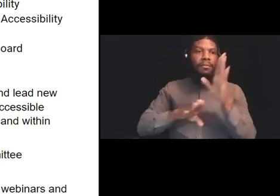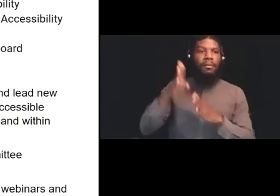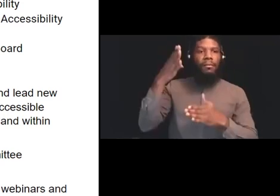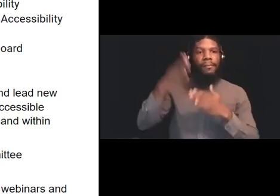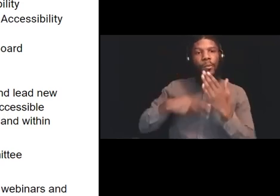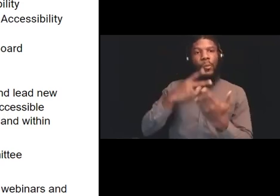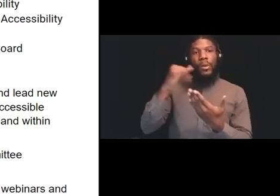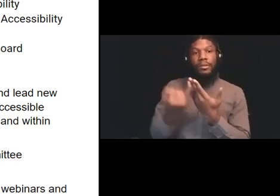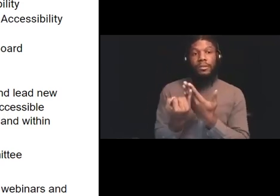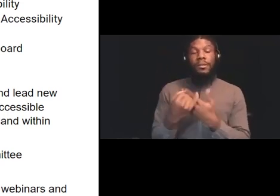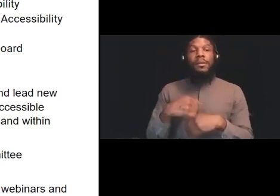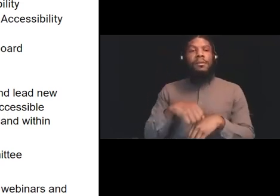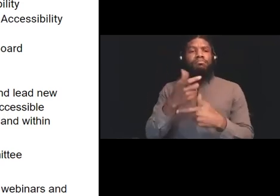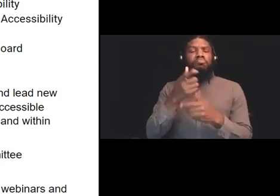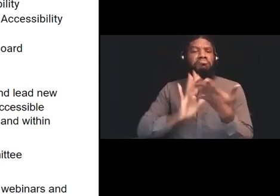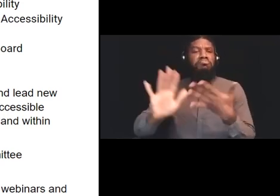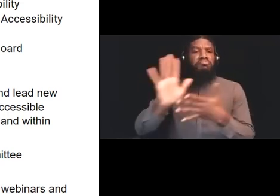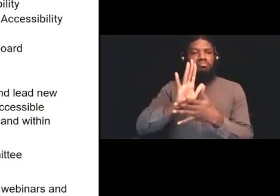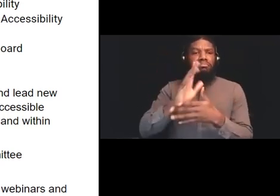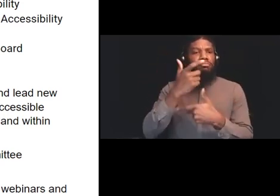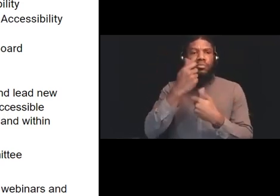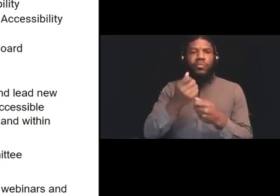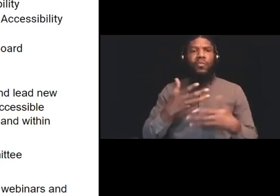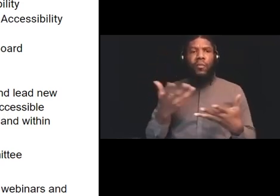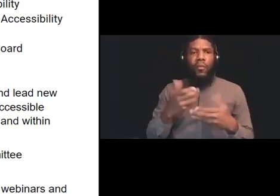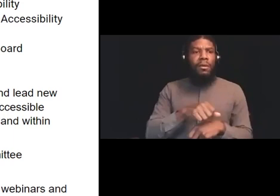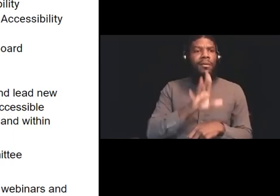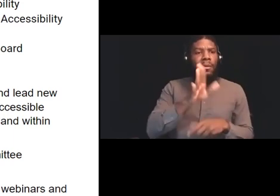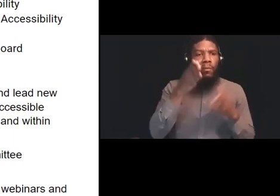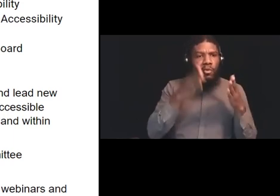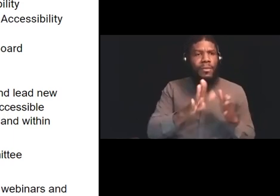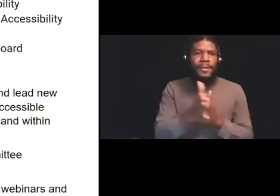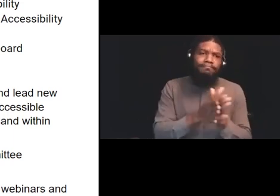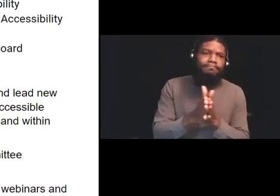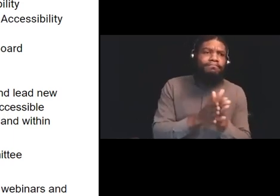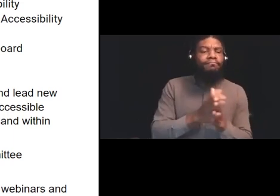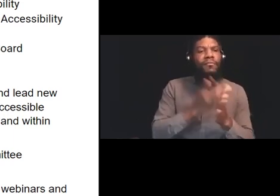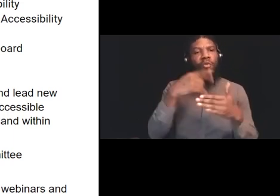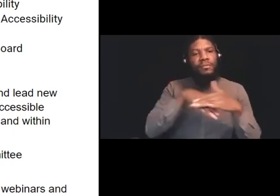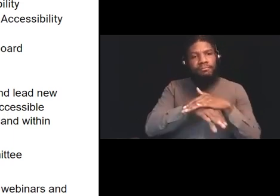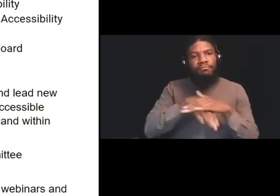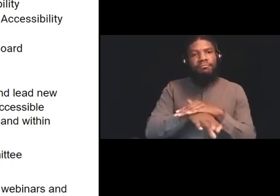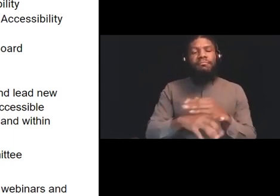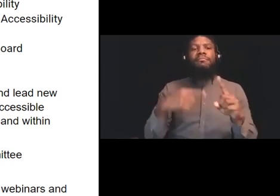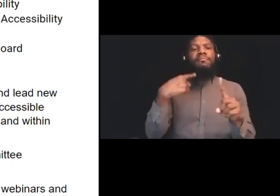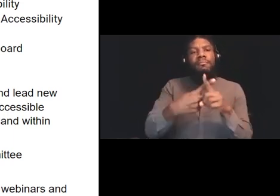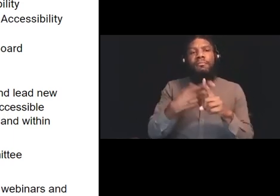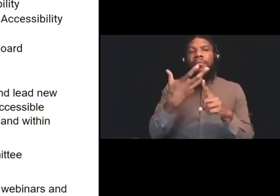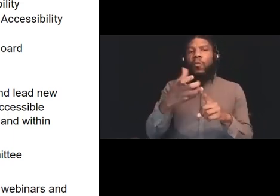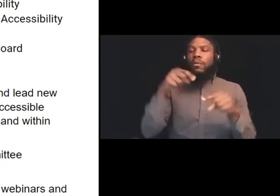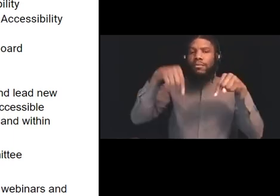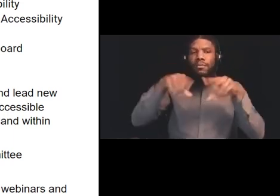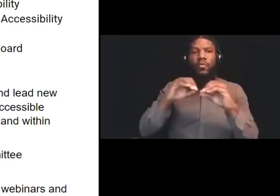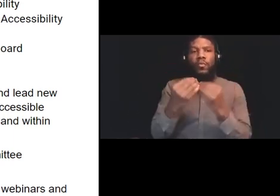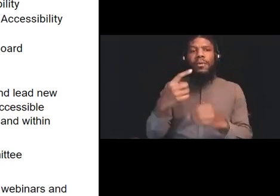primary interest is in the candidate's perspective and passion for accessibility and for making both the organization